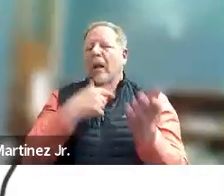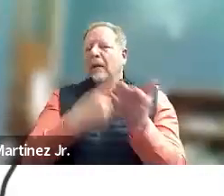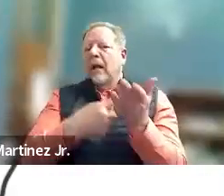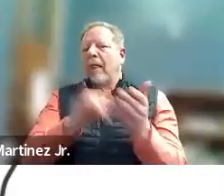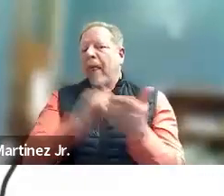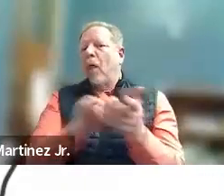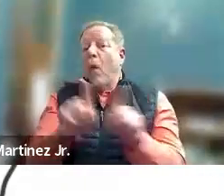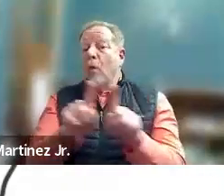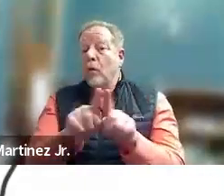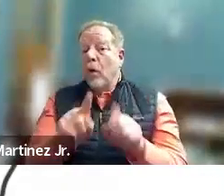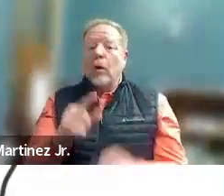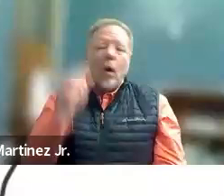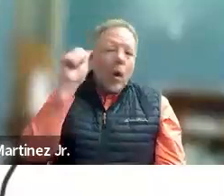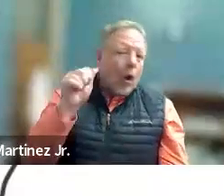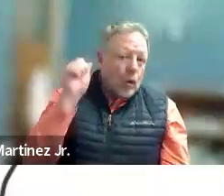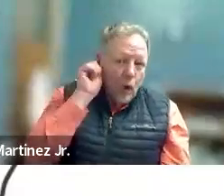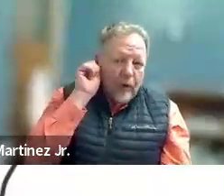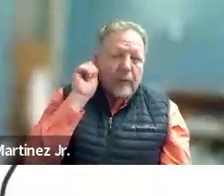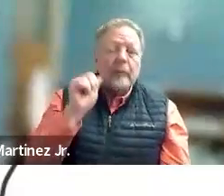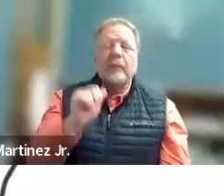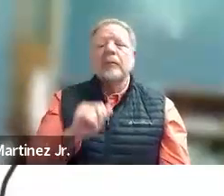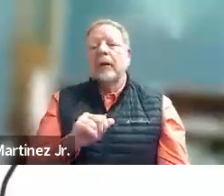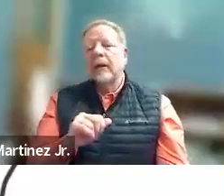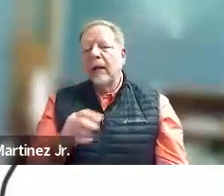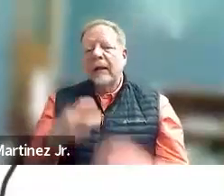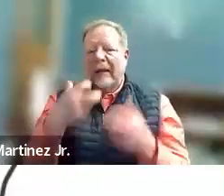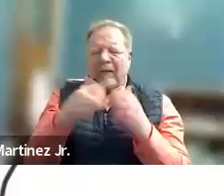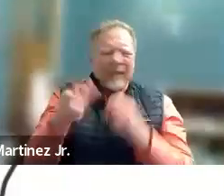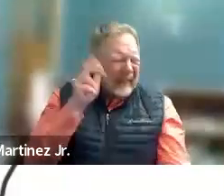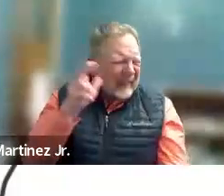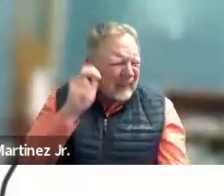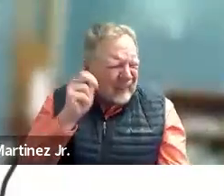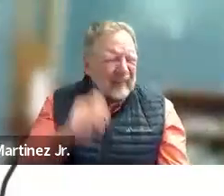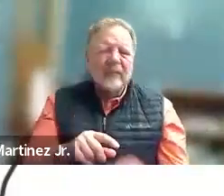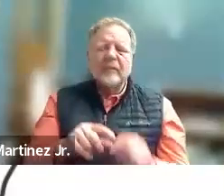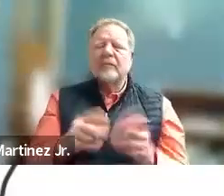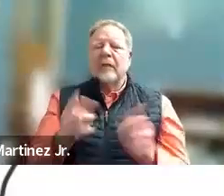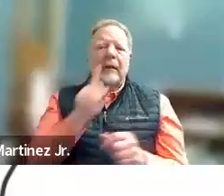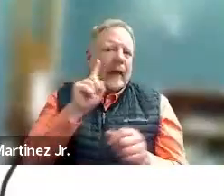color. Auditory, difficulty hearing or deafness.